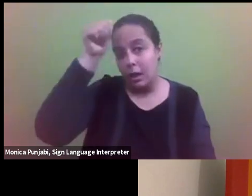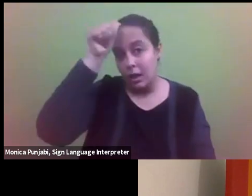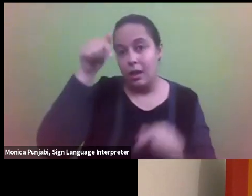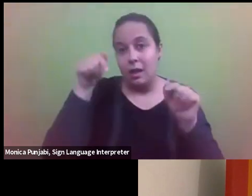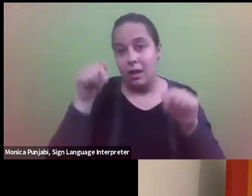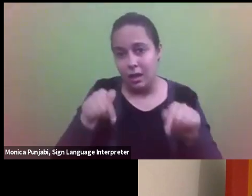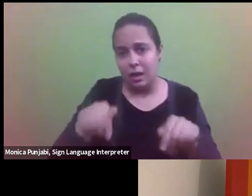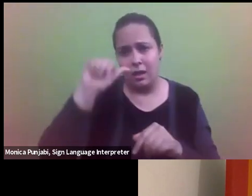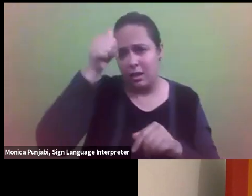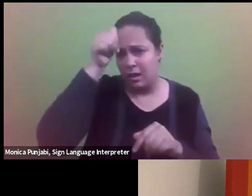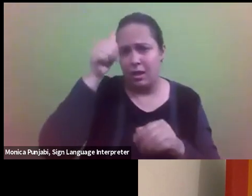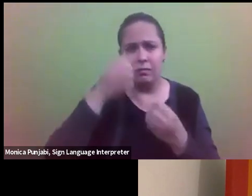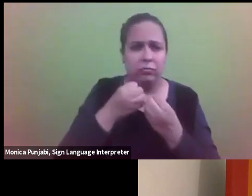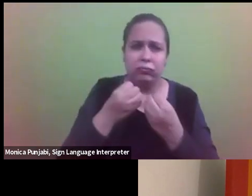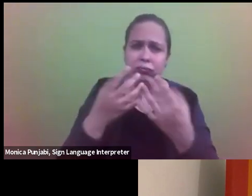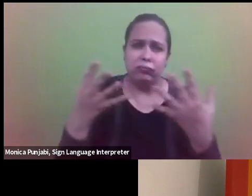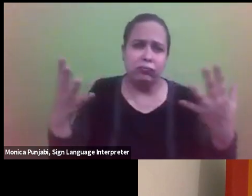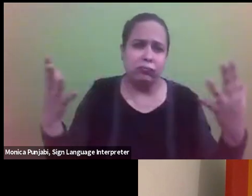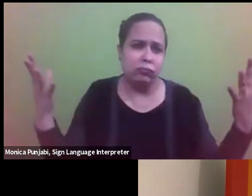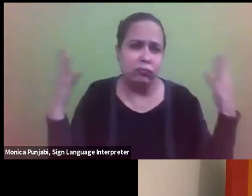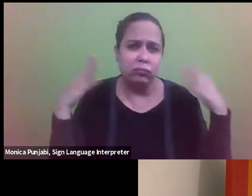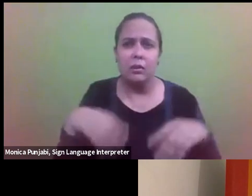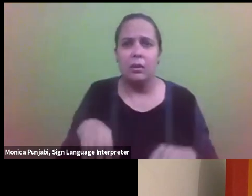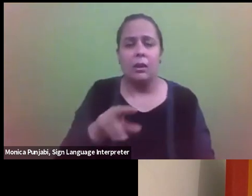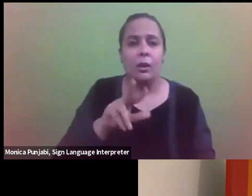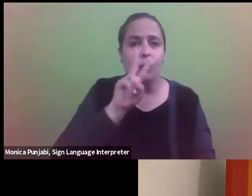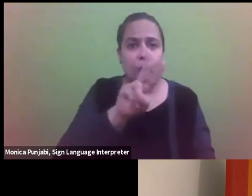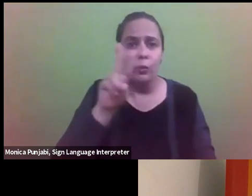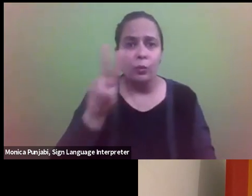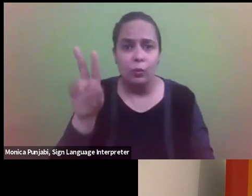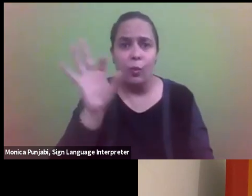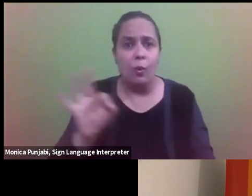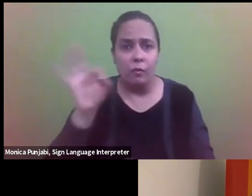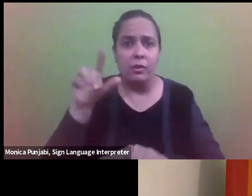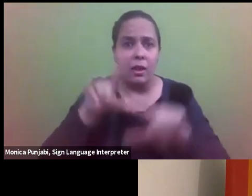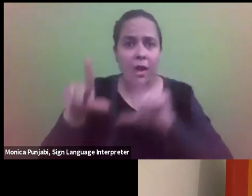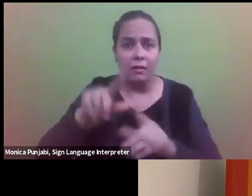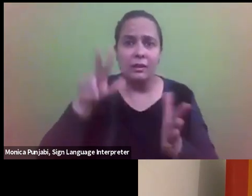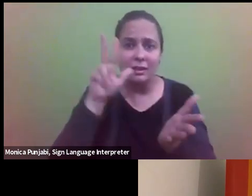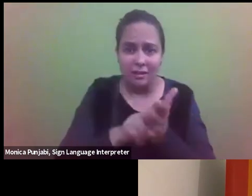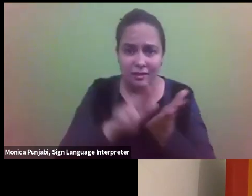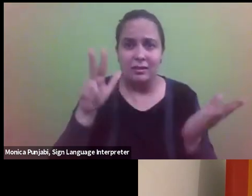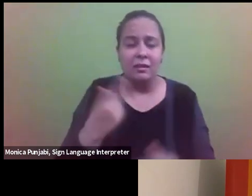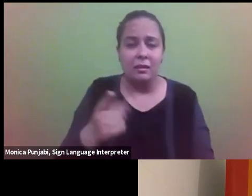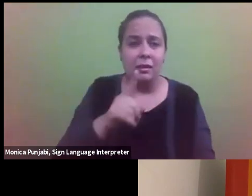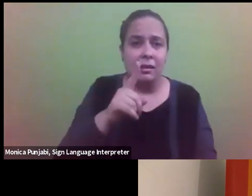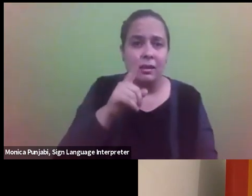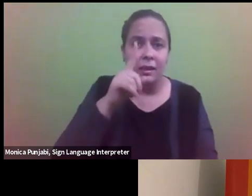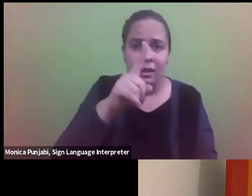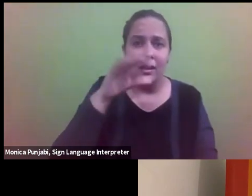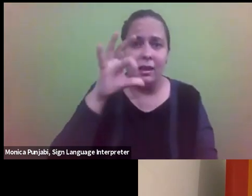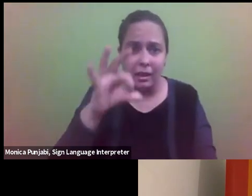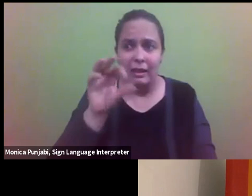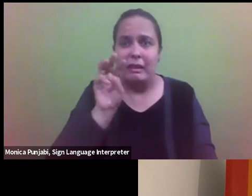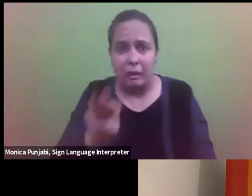country. We have more than 10 religions. We have 22 official languages. We have 19,500 dialects of those 22 official